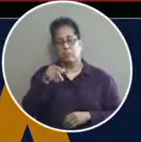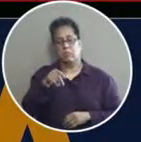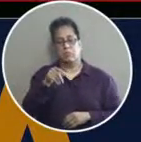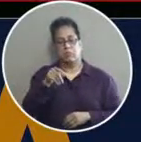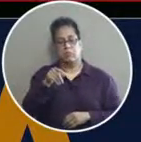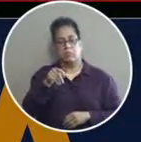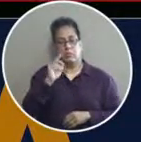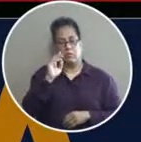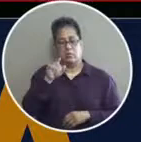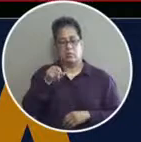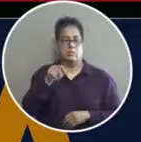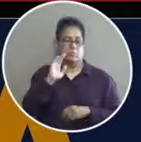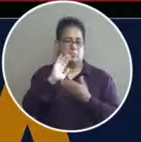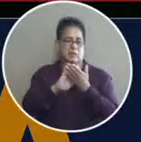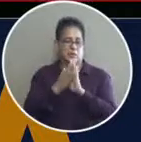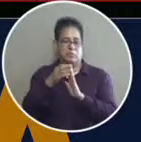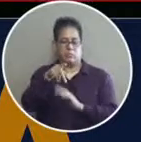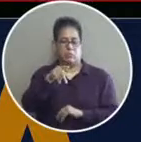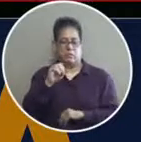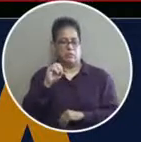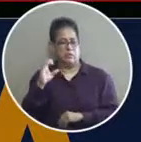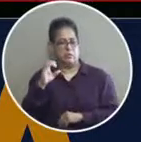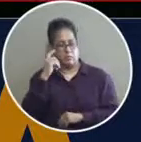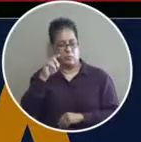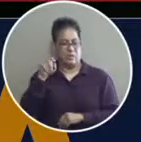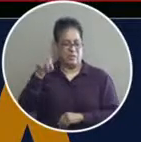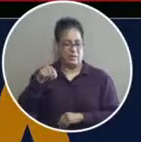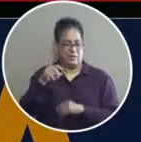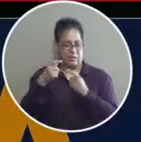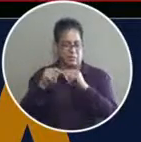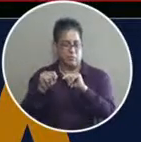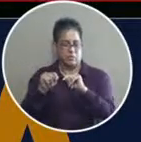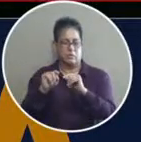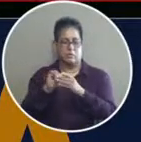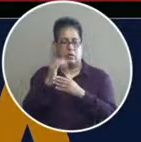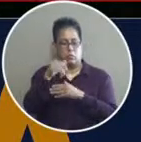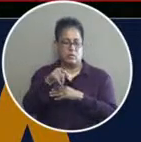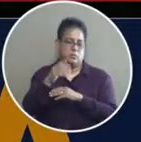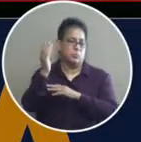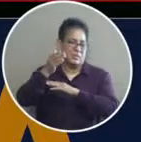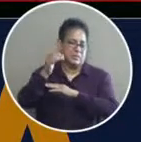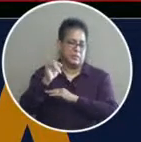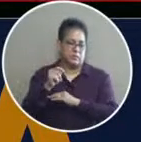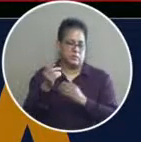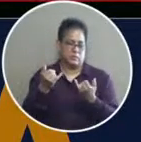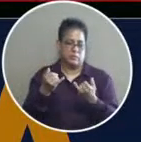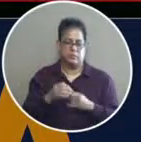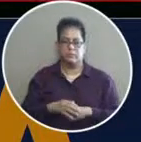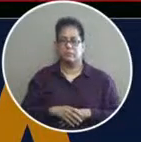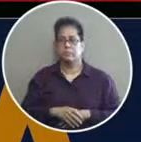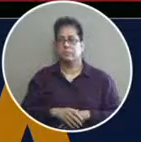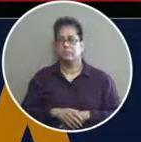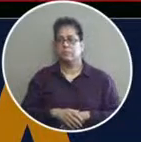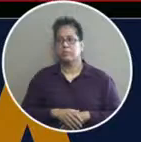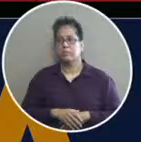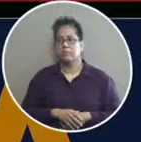the point of contact for this particular effort. And that's why she's presenting this.